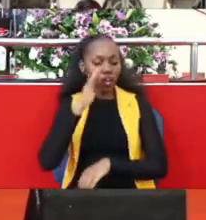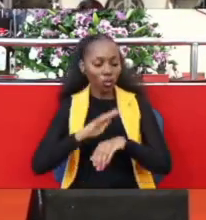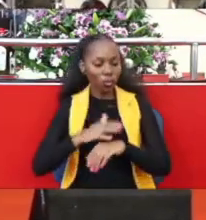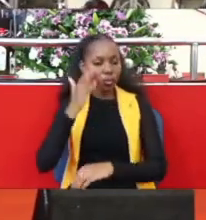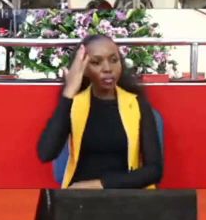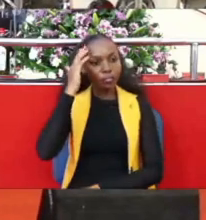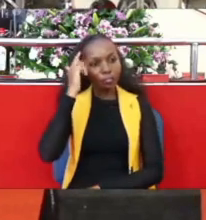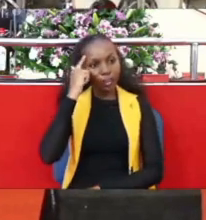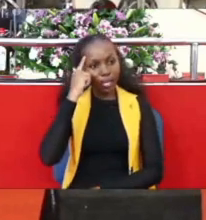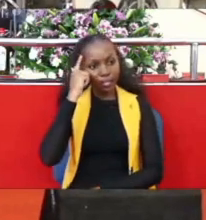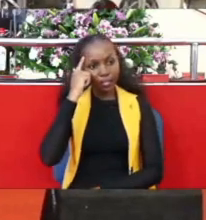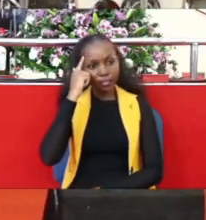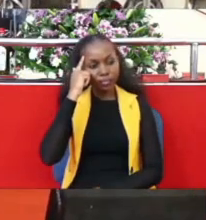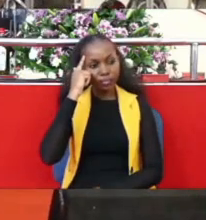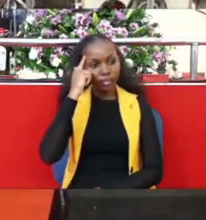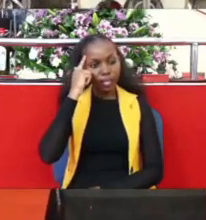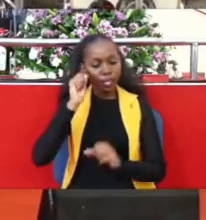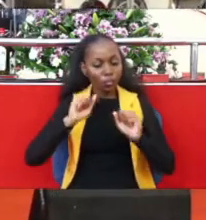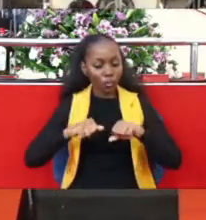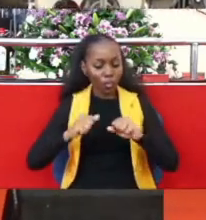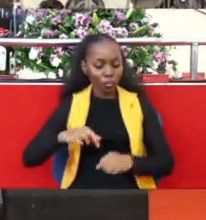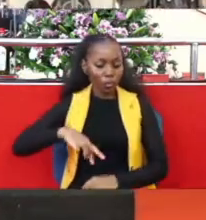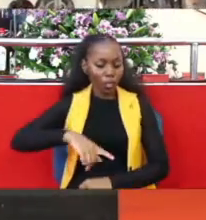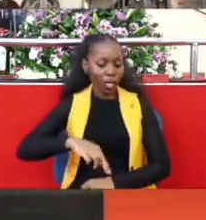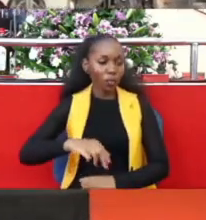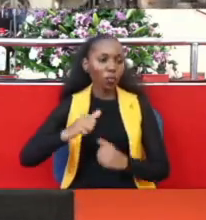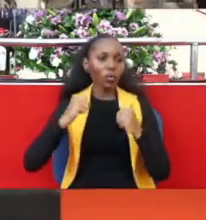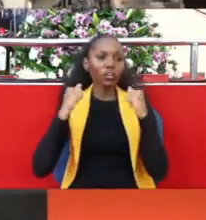In that you can be able to walk tall.